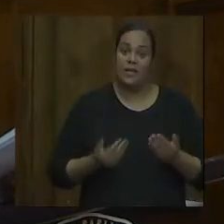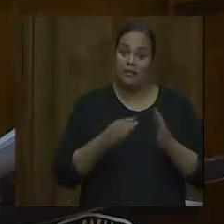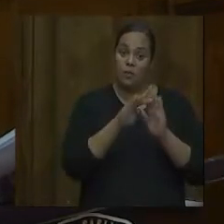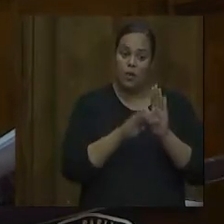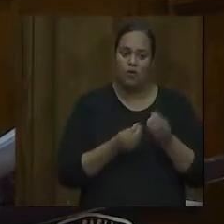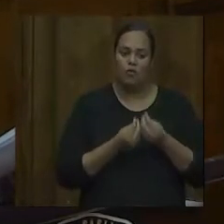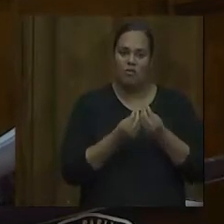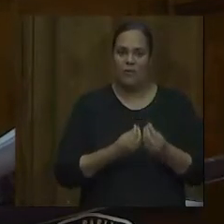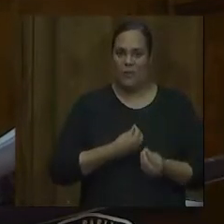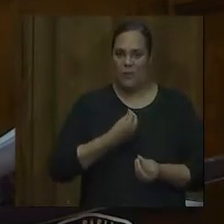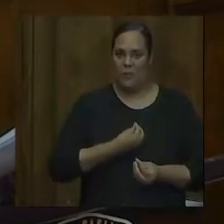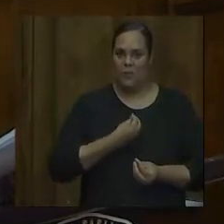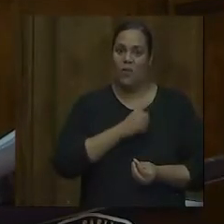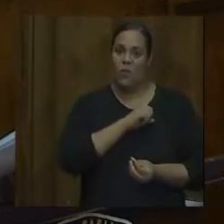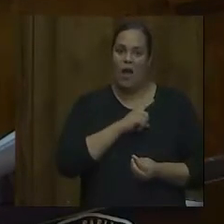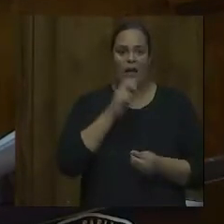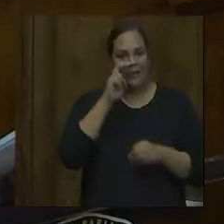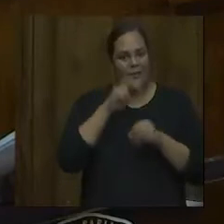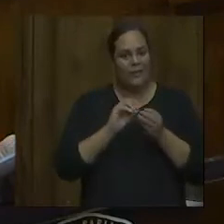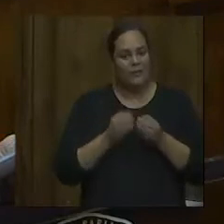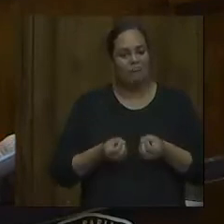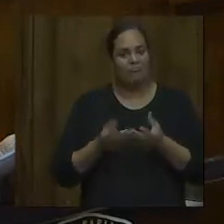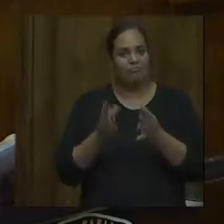offered to the youth so as to make provision for